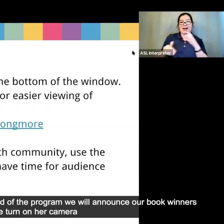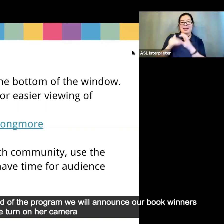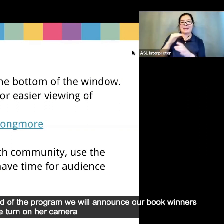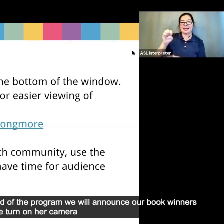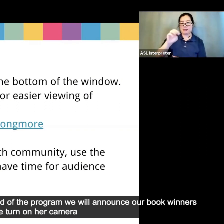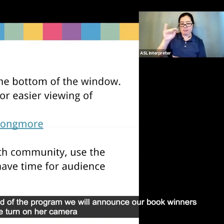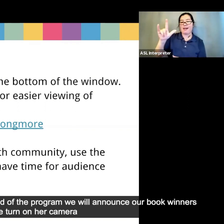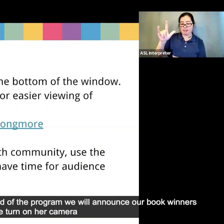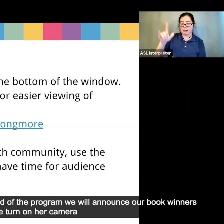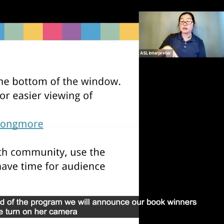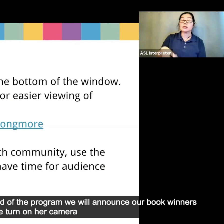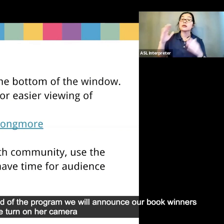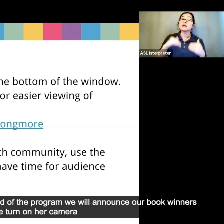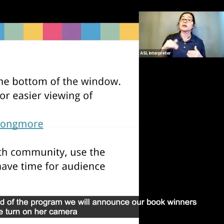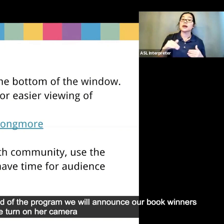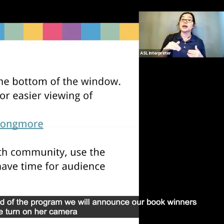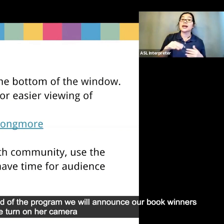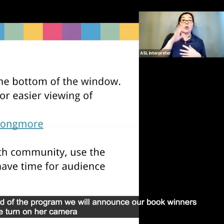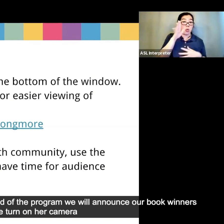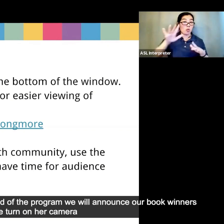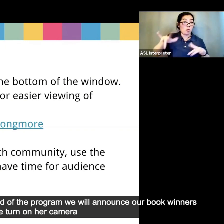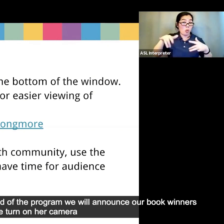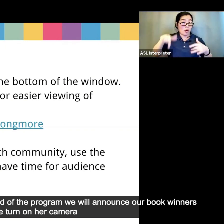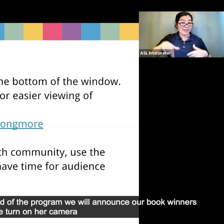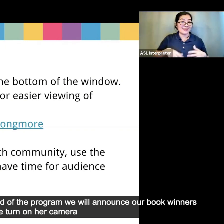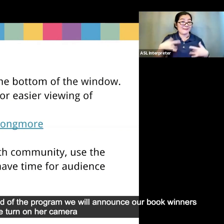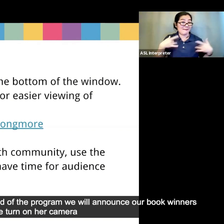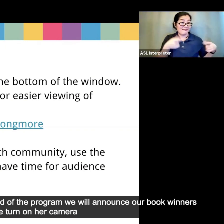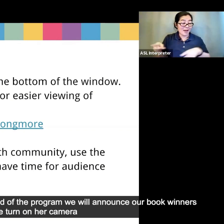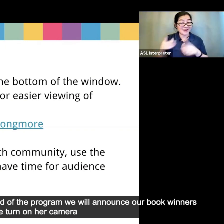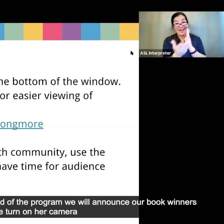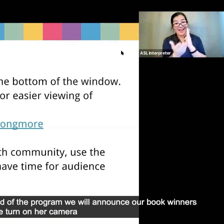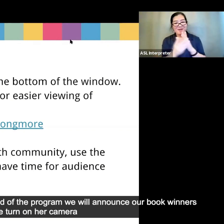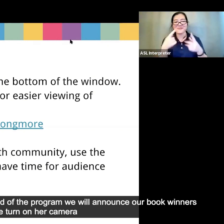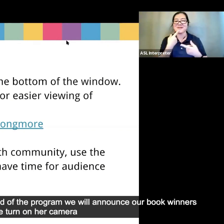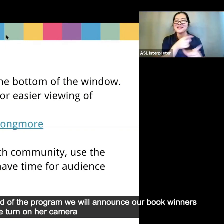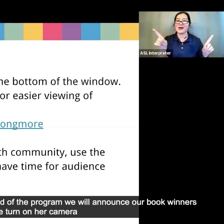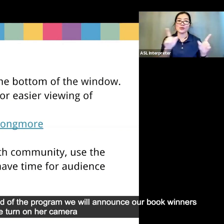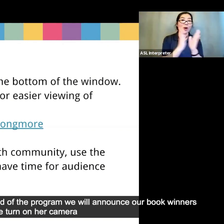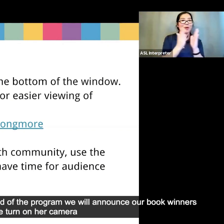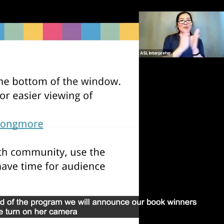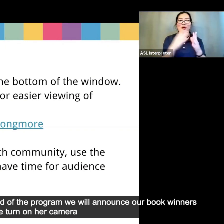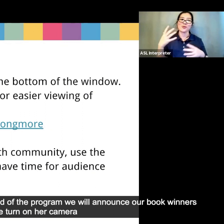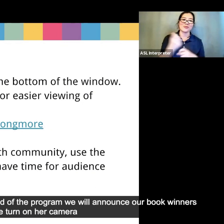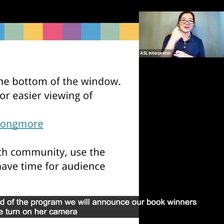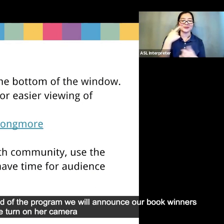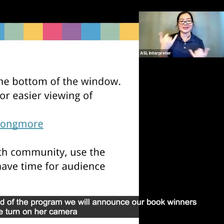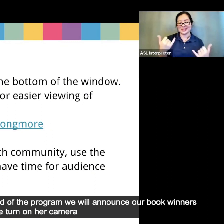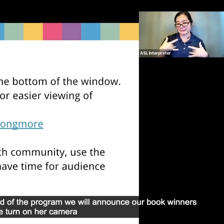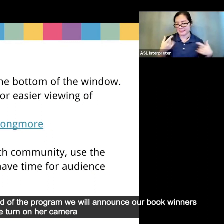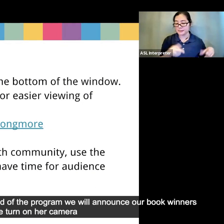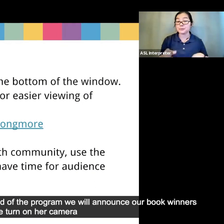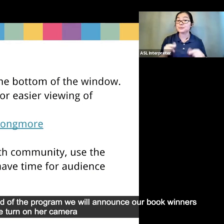filmed, and at the very end of the program, we will announce our book winners for today's event. With that, I